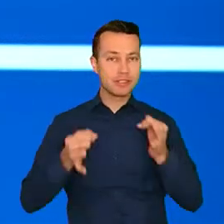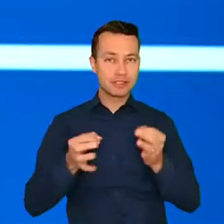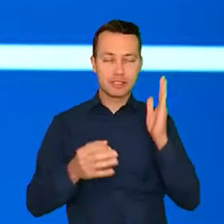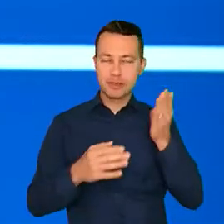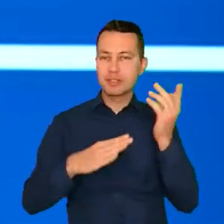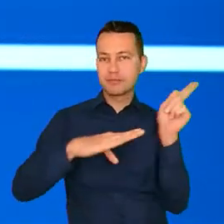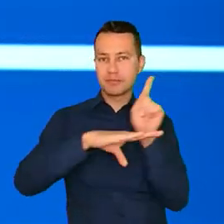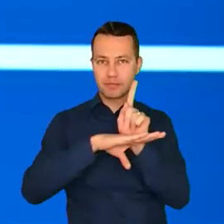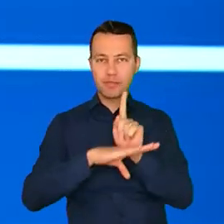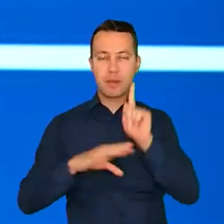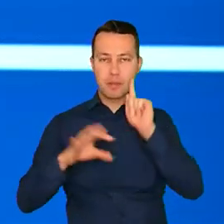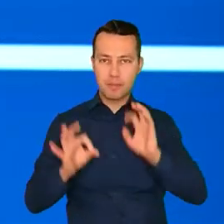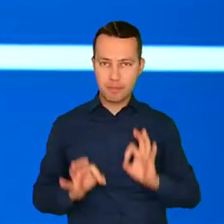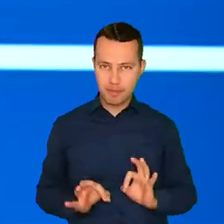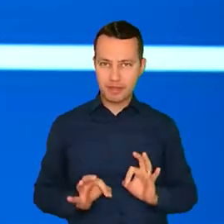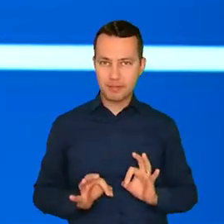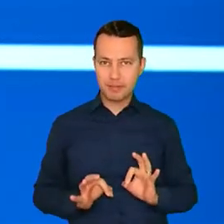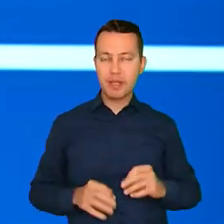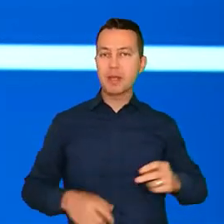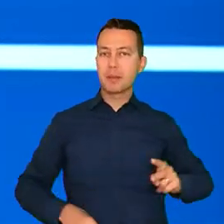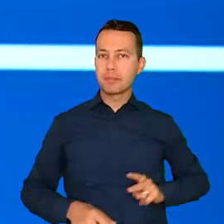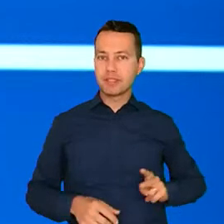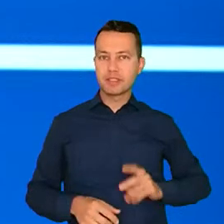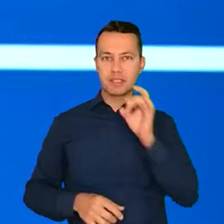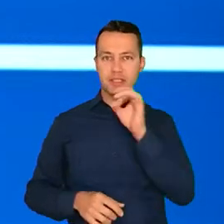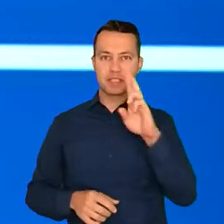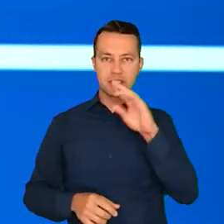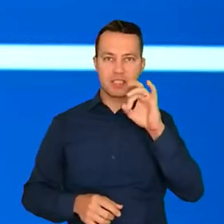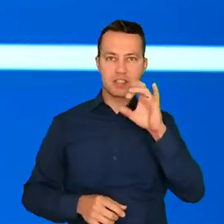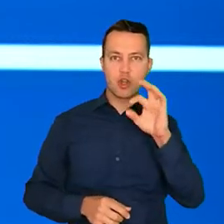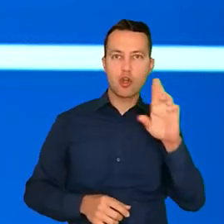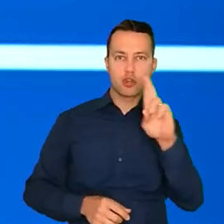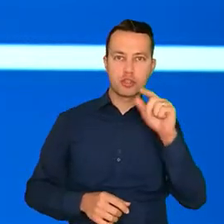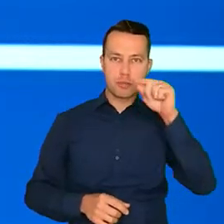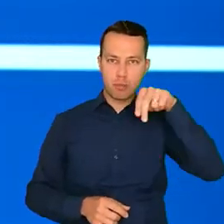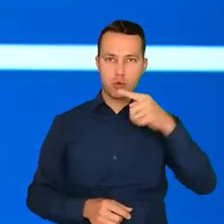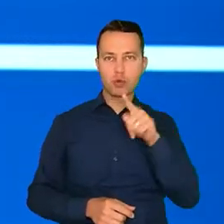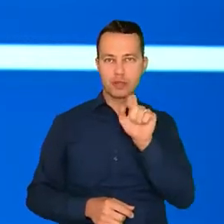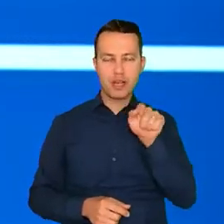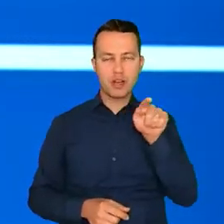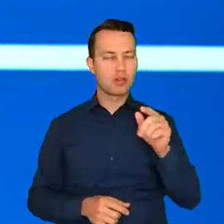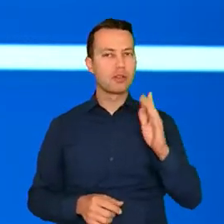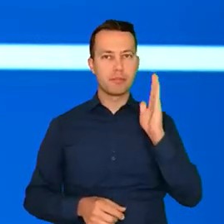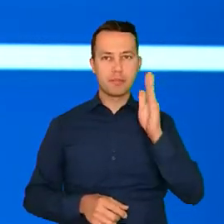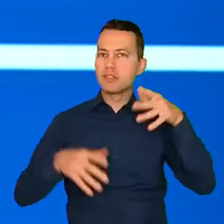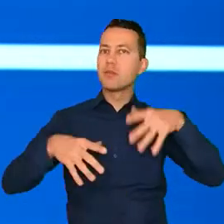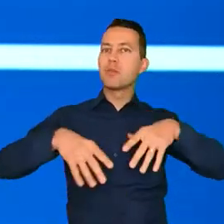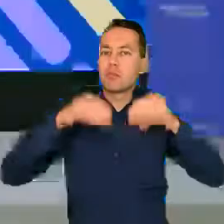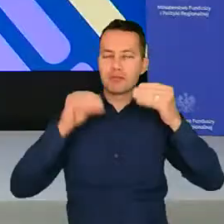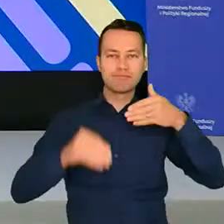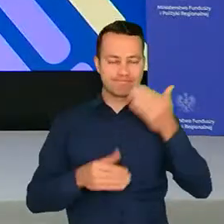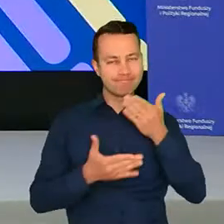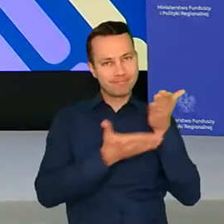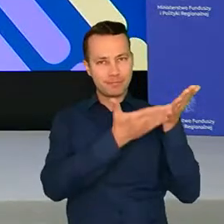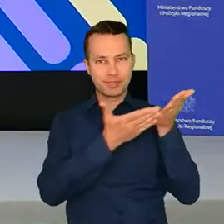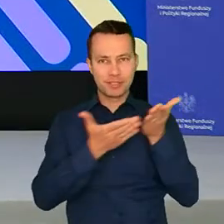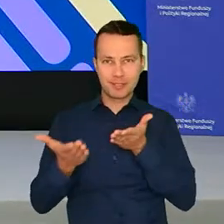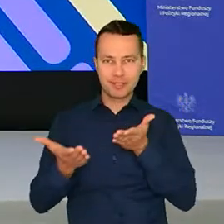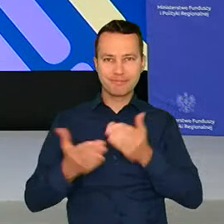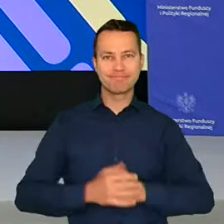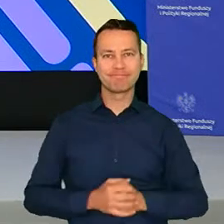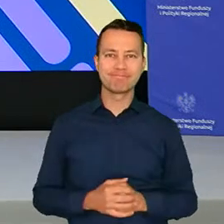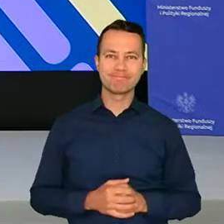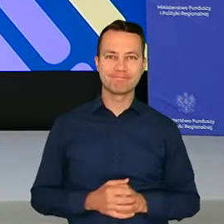to invite the Minister of Funds and Regional Policy, Minister Puda, to open our